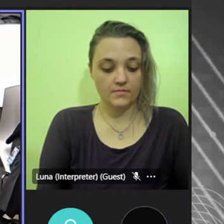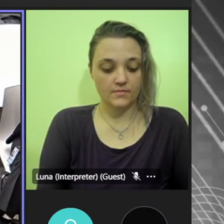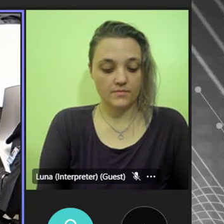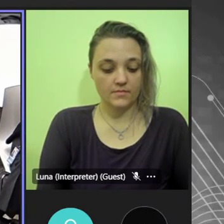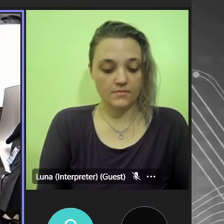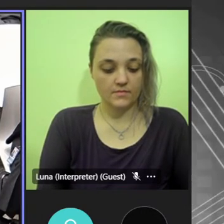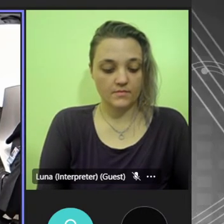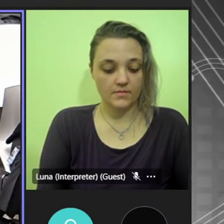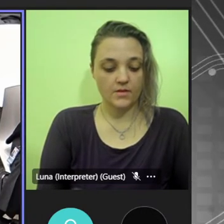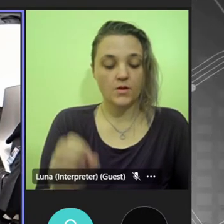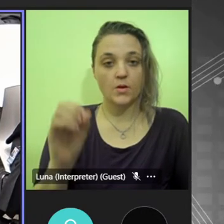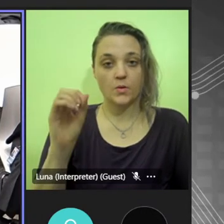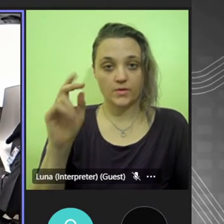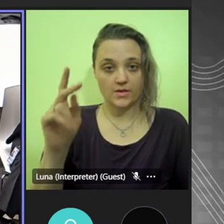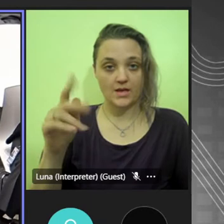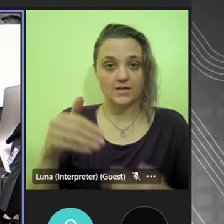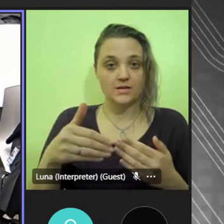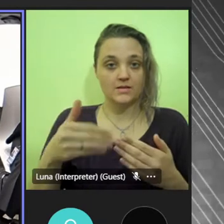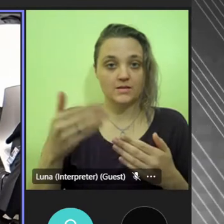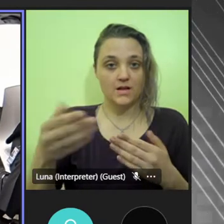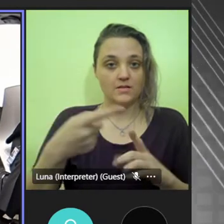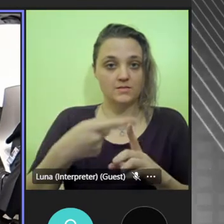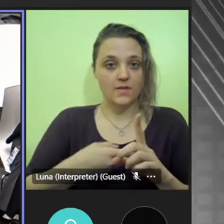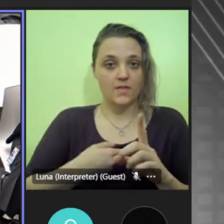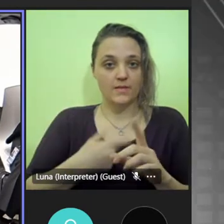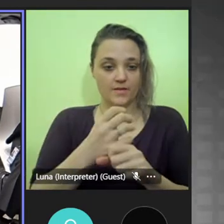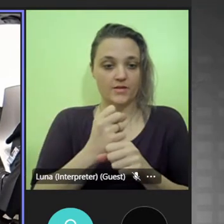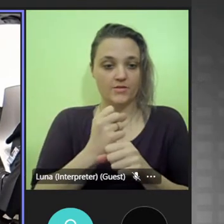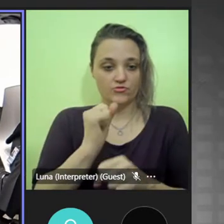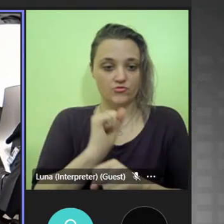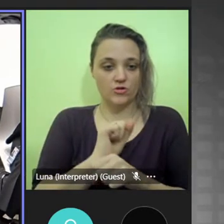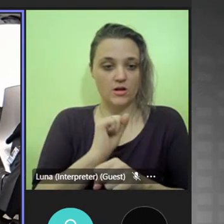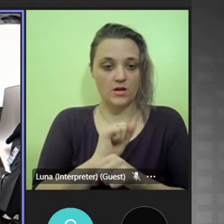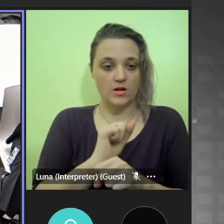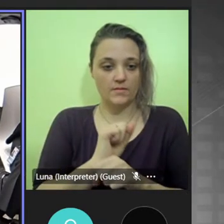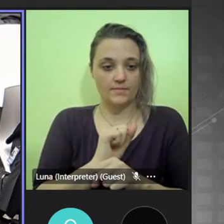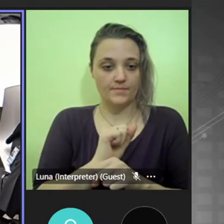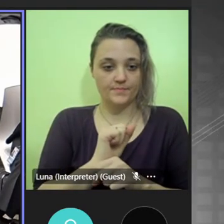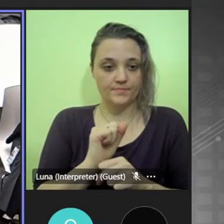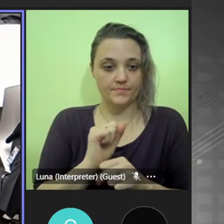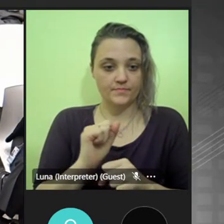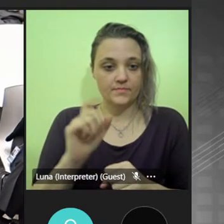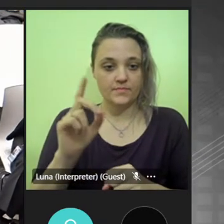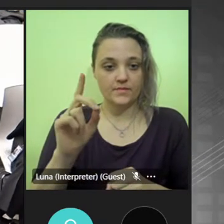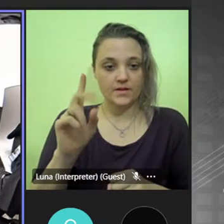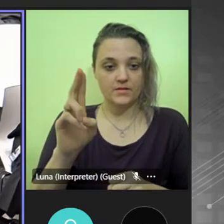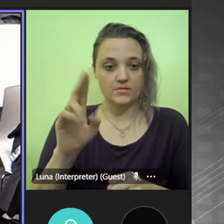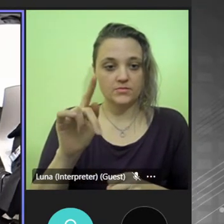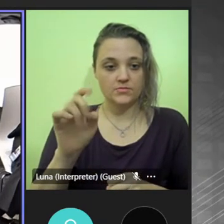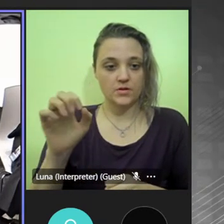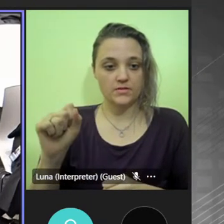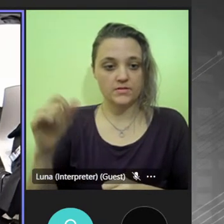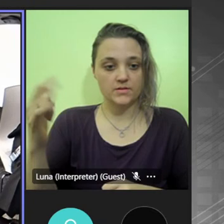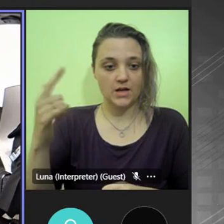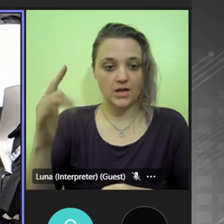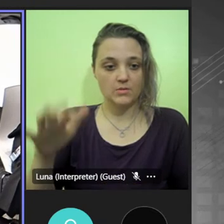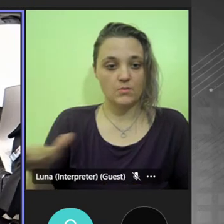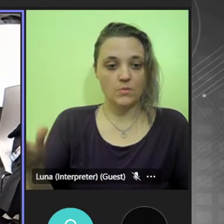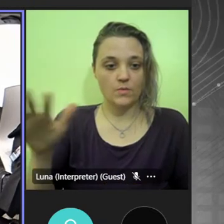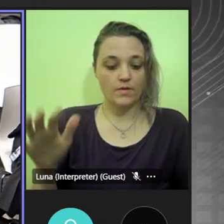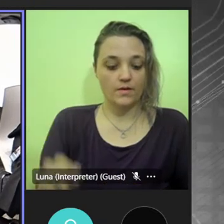okay next next month next I'm about to give me a job and then my brother give me a job at Dallas